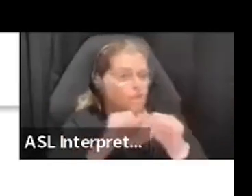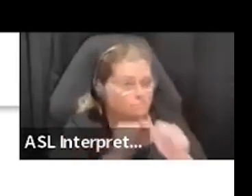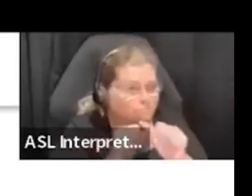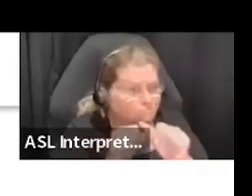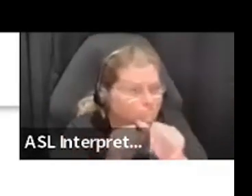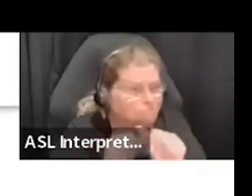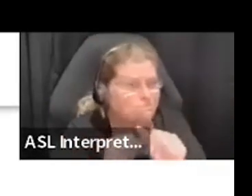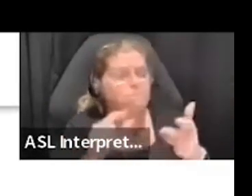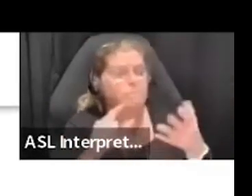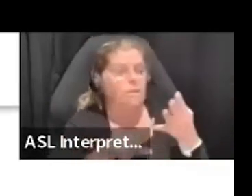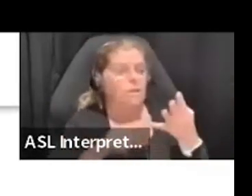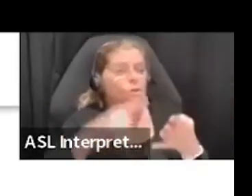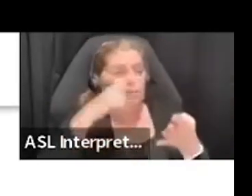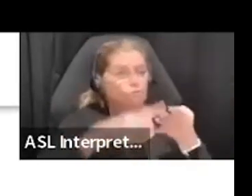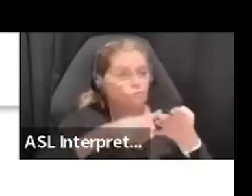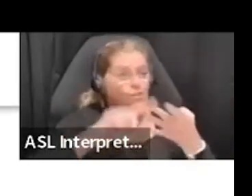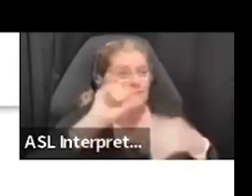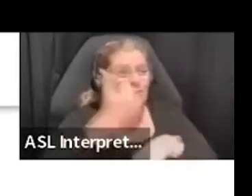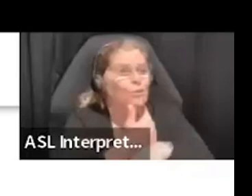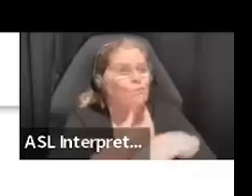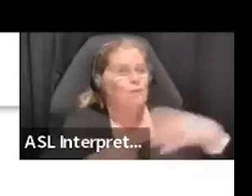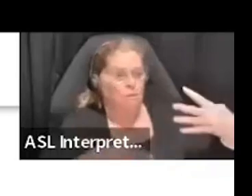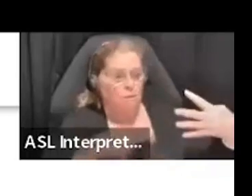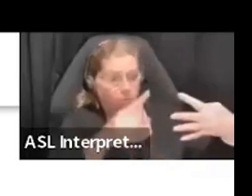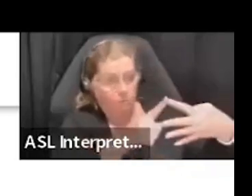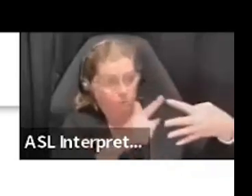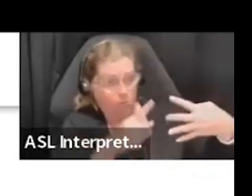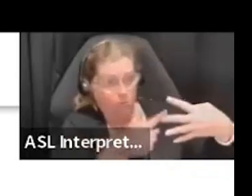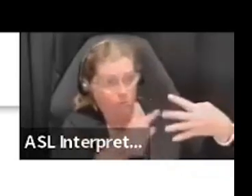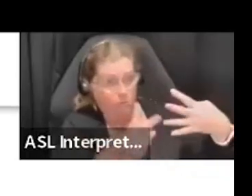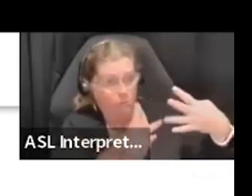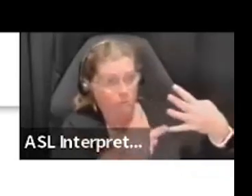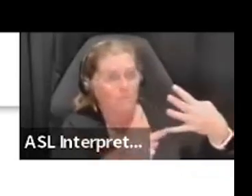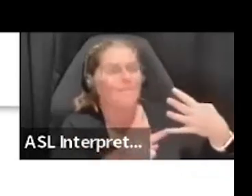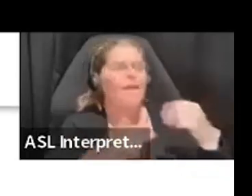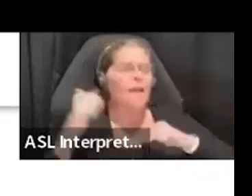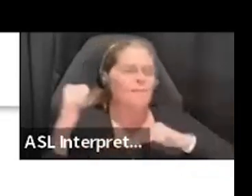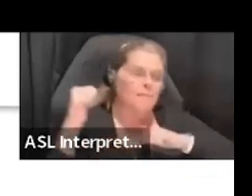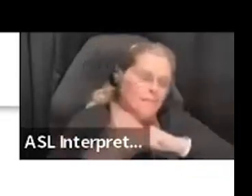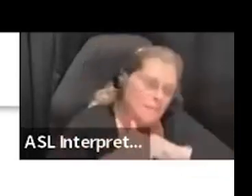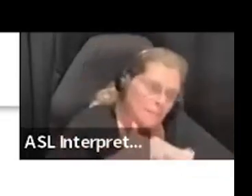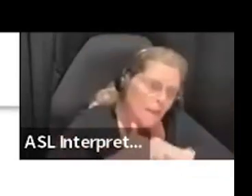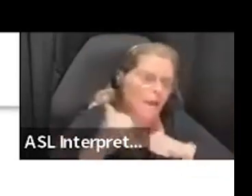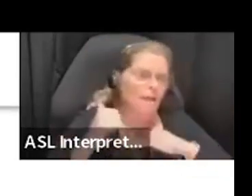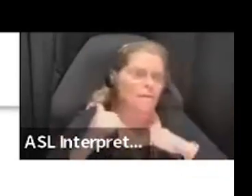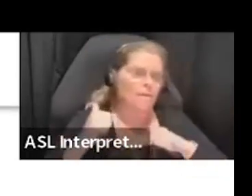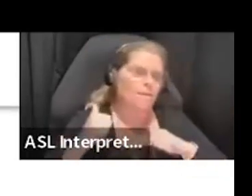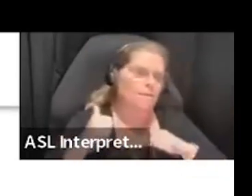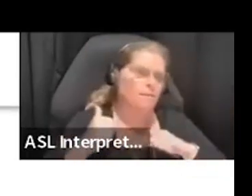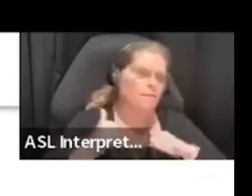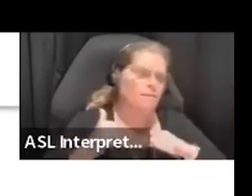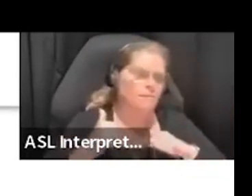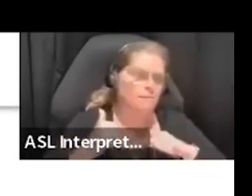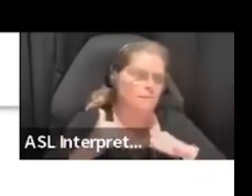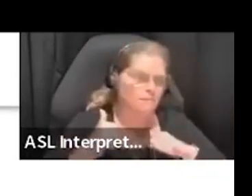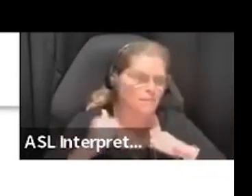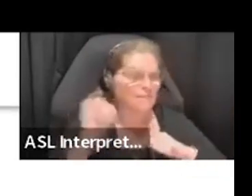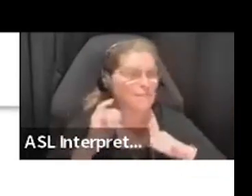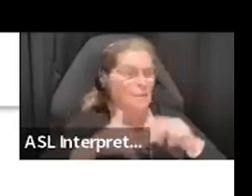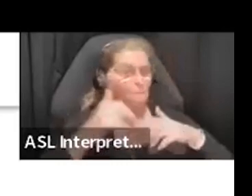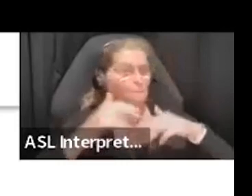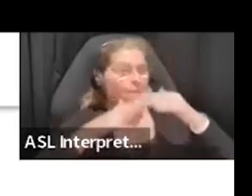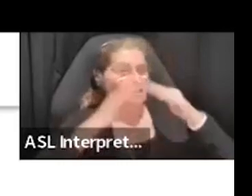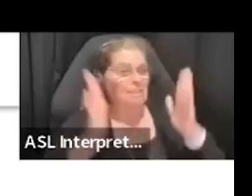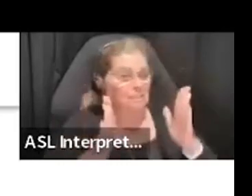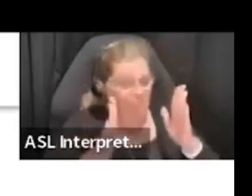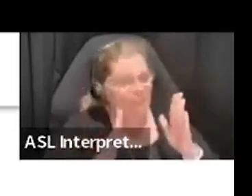research-based, then you are building that foundation on solid concrete as we train our